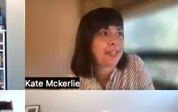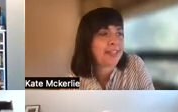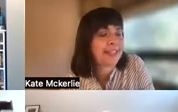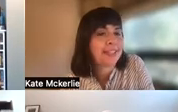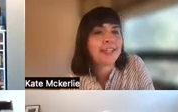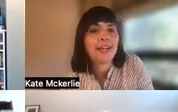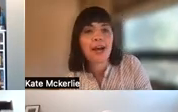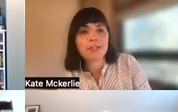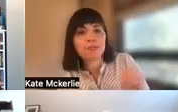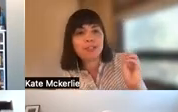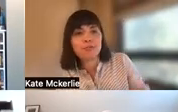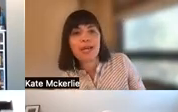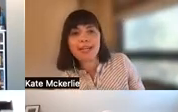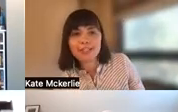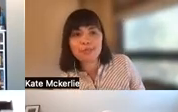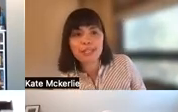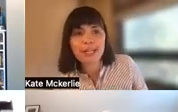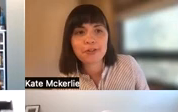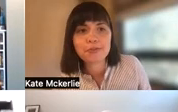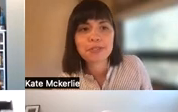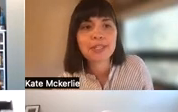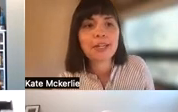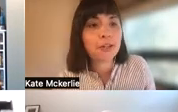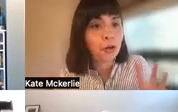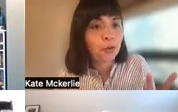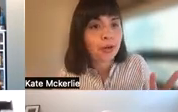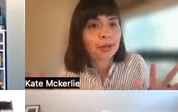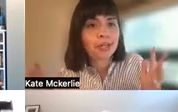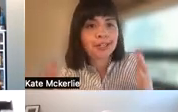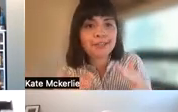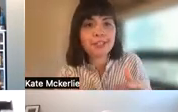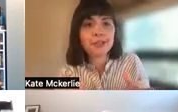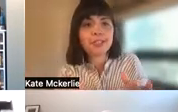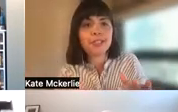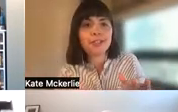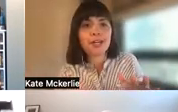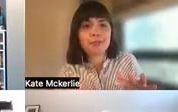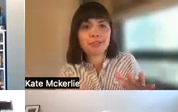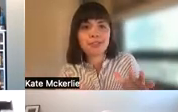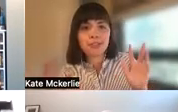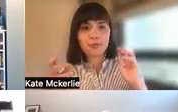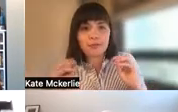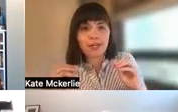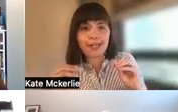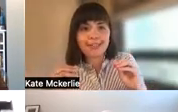with this. I'm going to put you back in your breakout rooms. No, I'm not giving you another